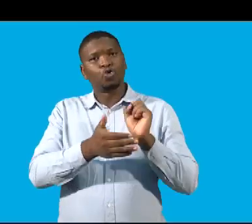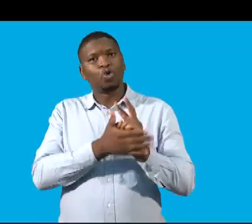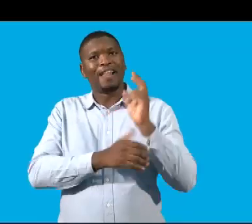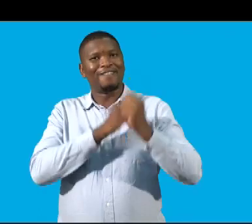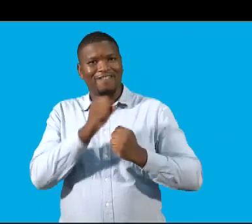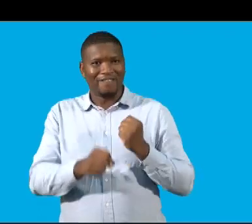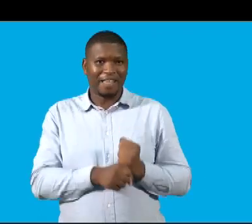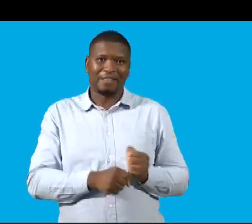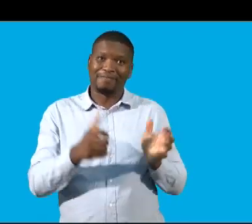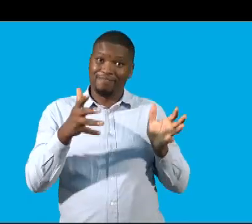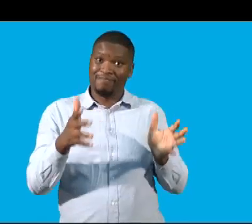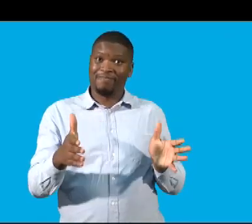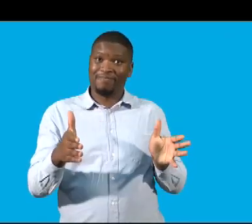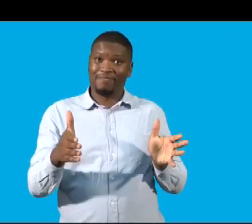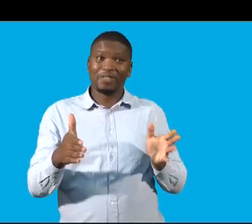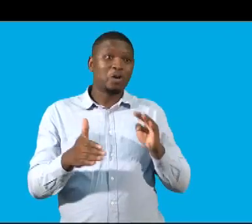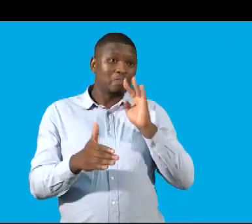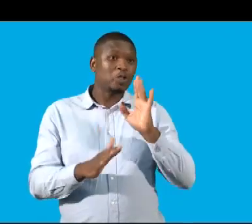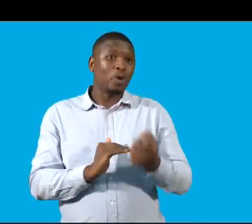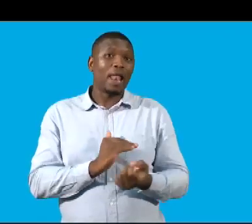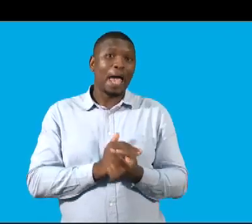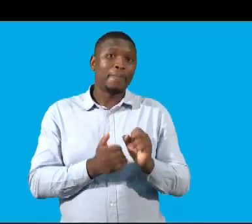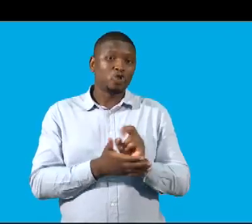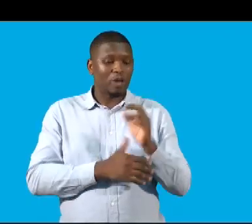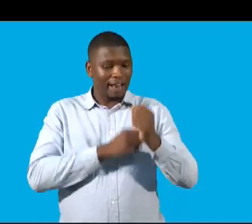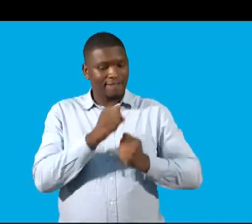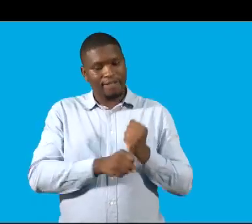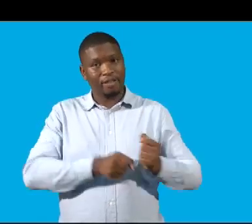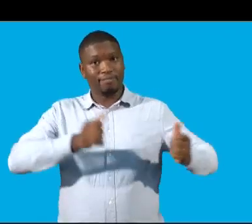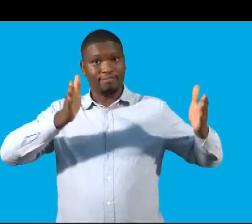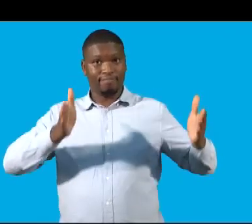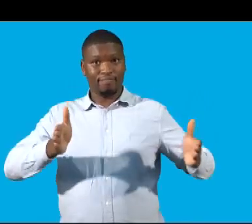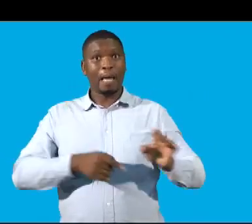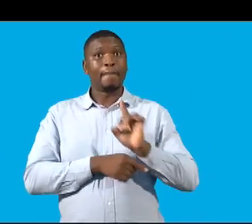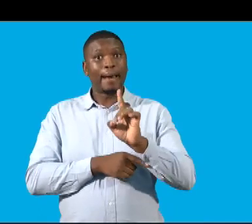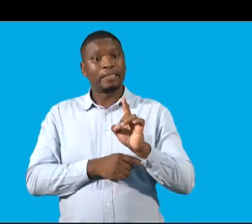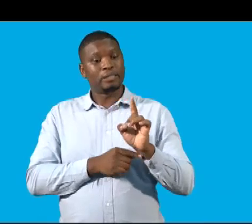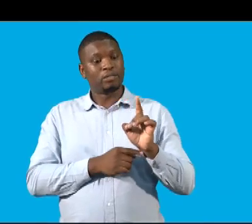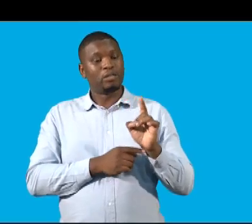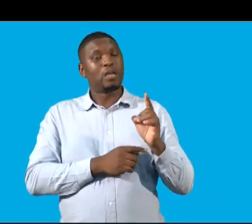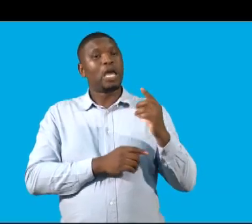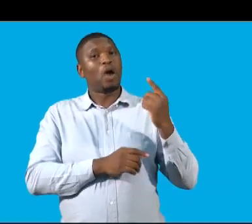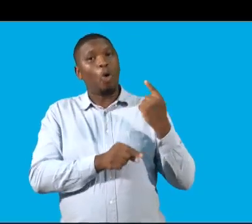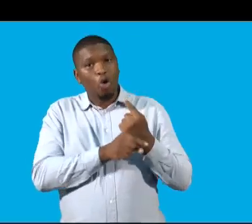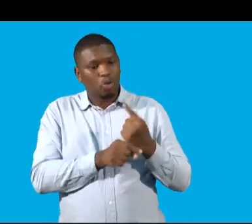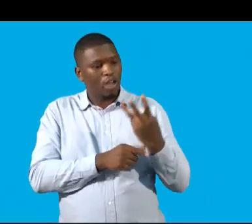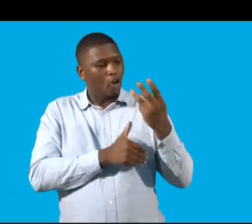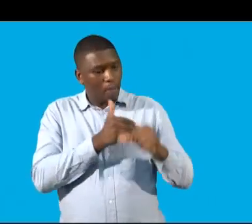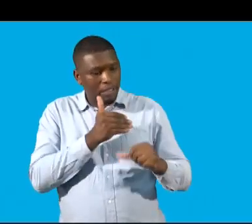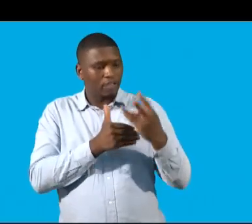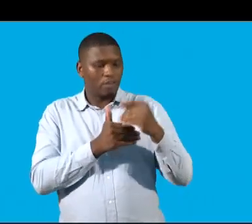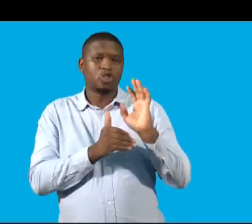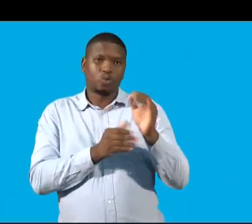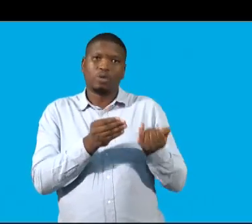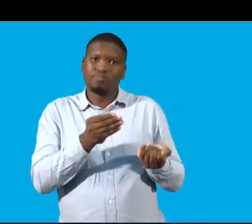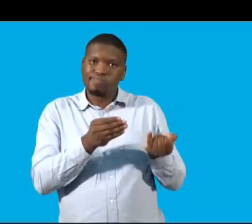of 12 years. So we know that this is going to happen for 12 years, but each year he's going to get interest every